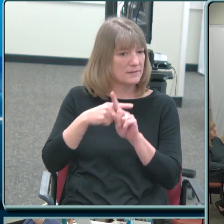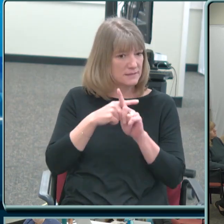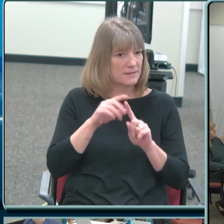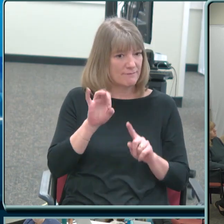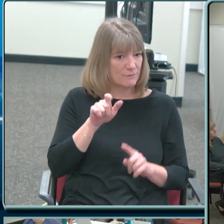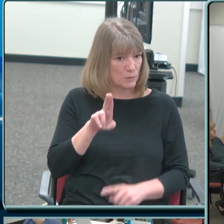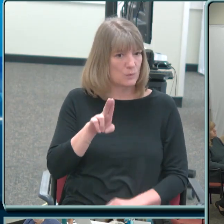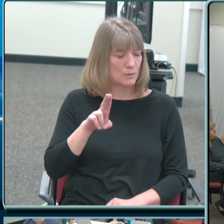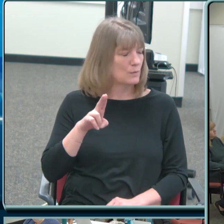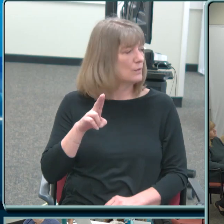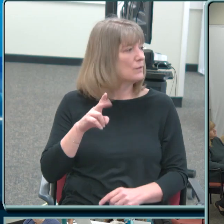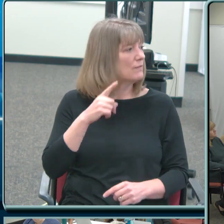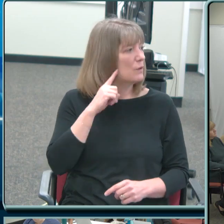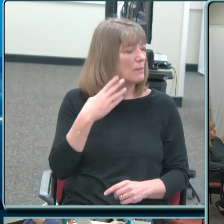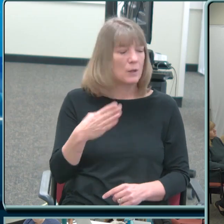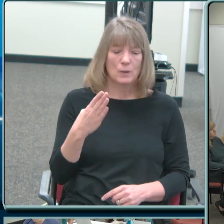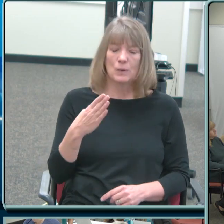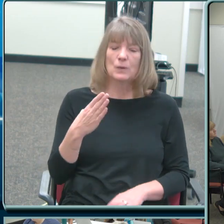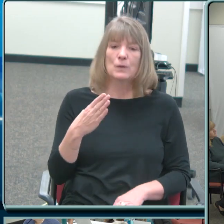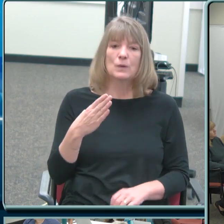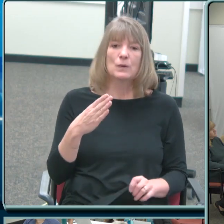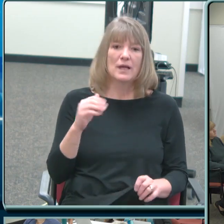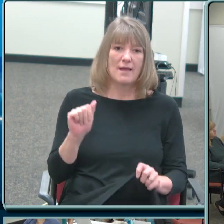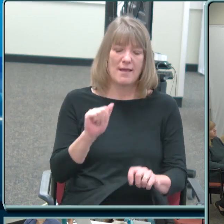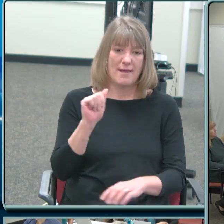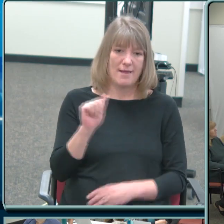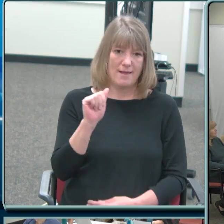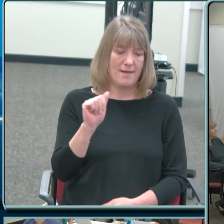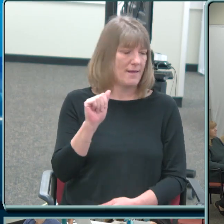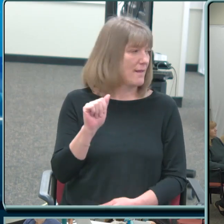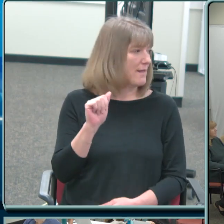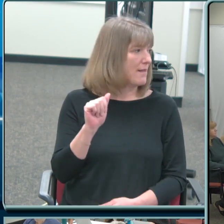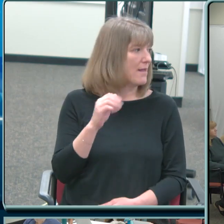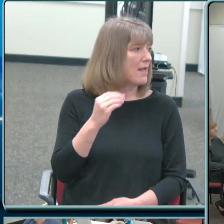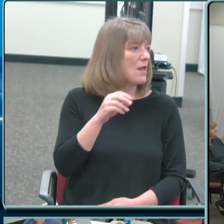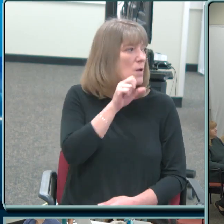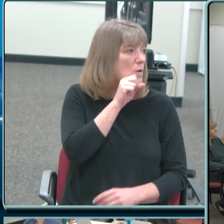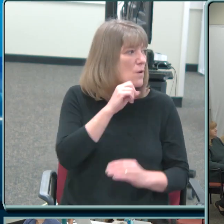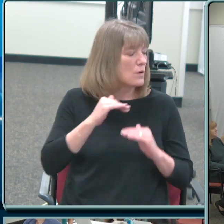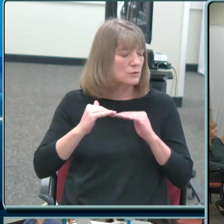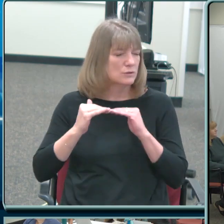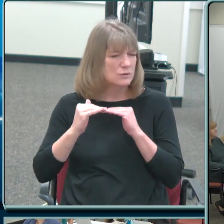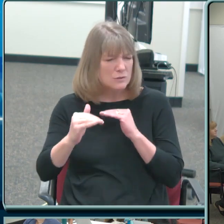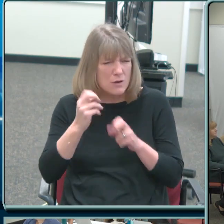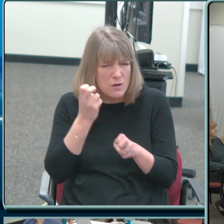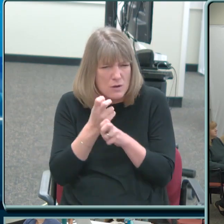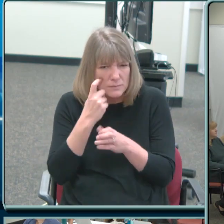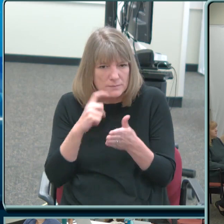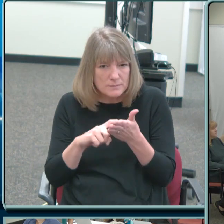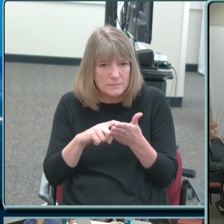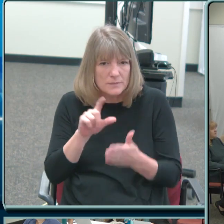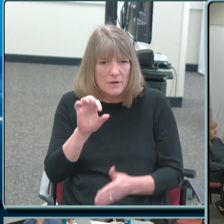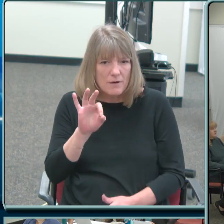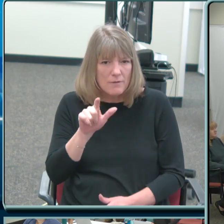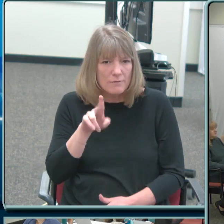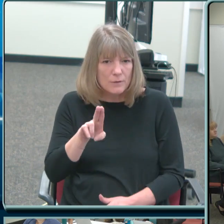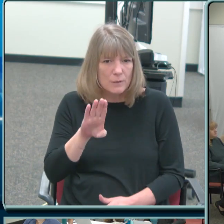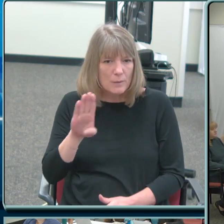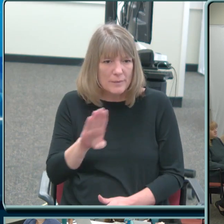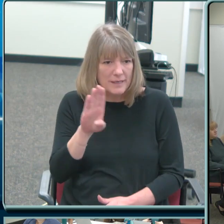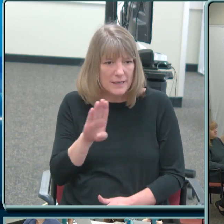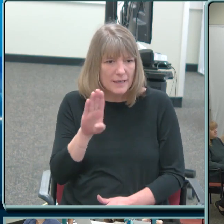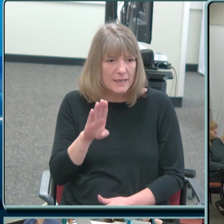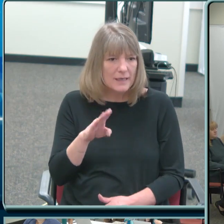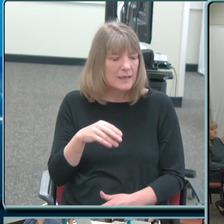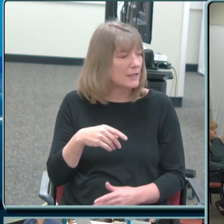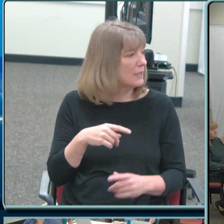In percent positivity in blue is flu A. In the orange on the bottom, that's really hard to tell, is flu B. But again, if you look at the peaks